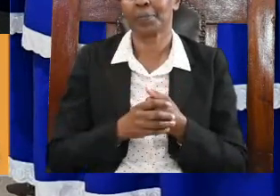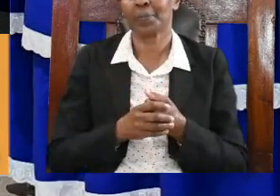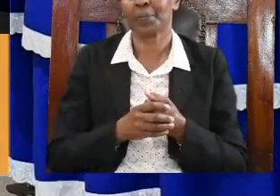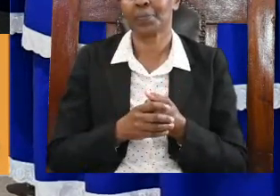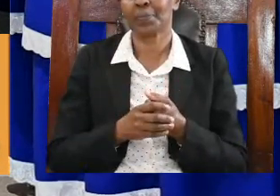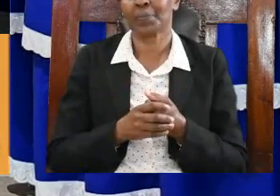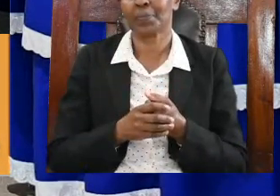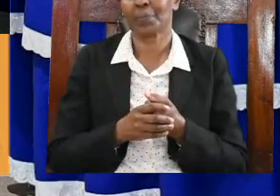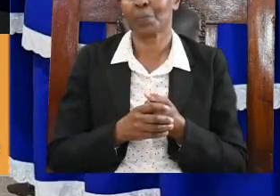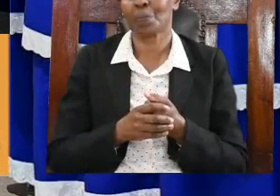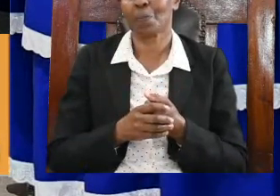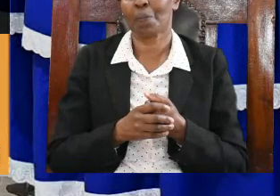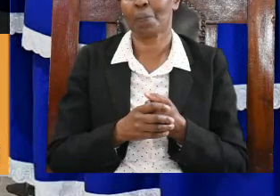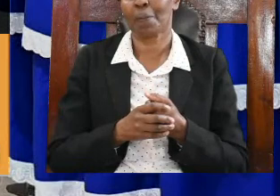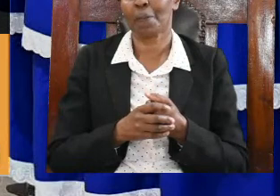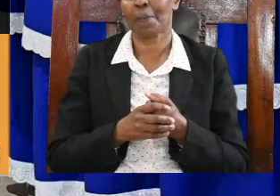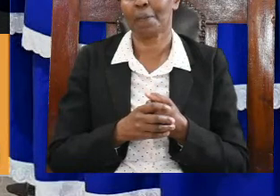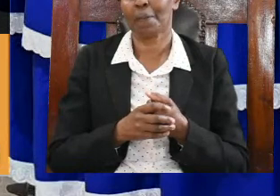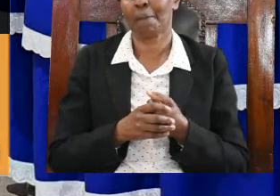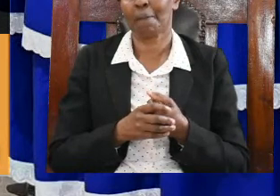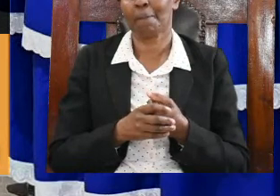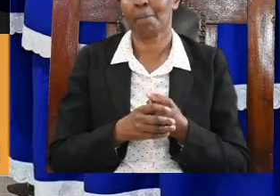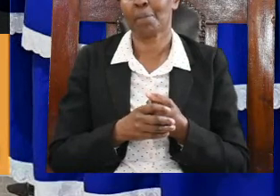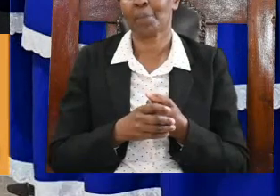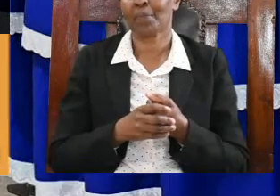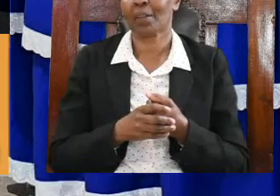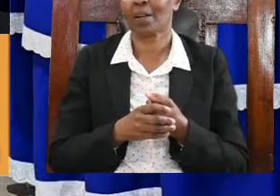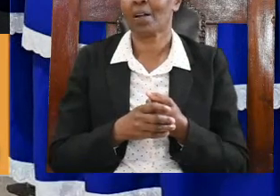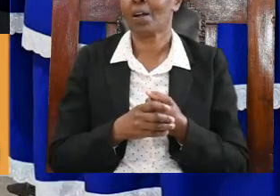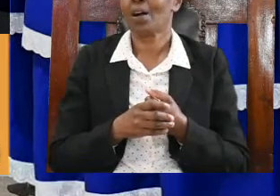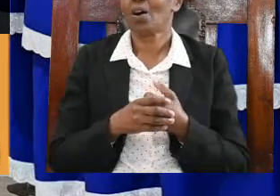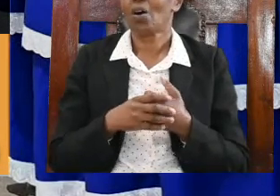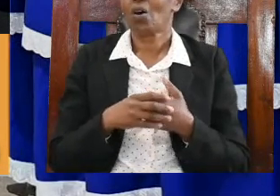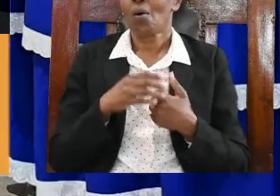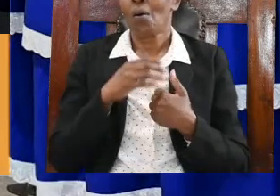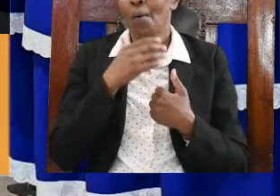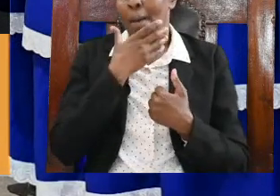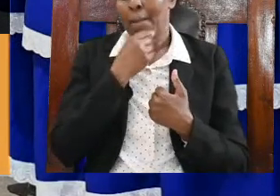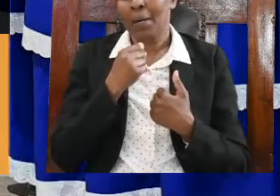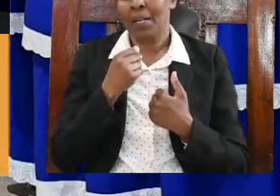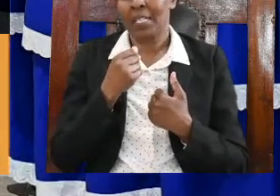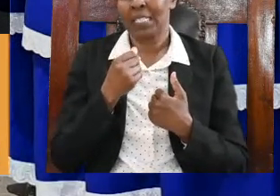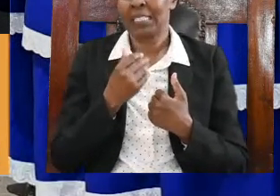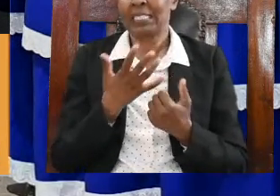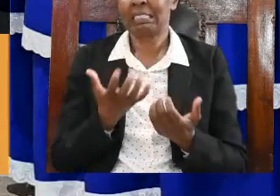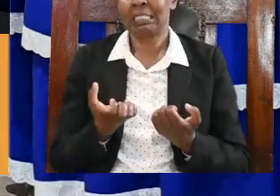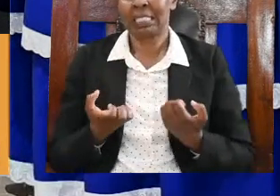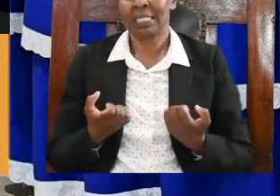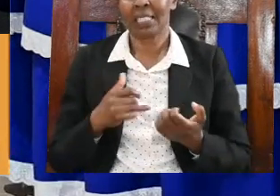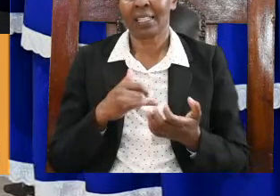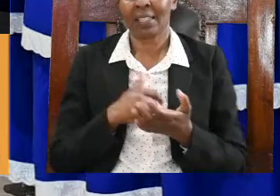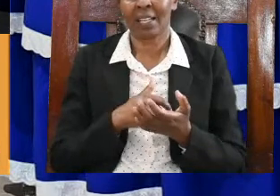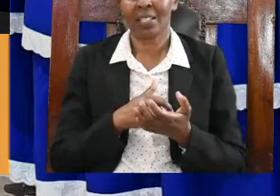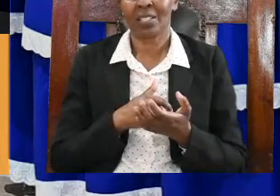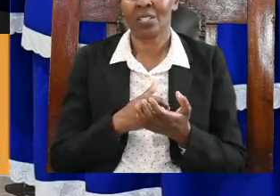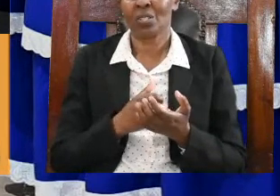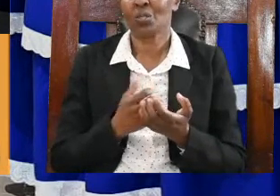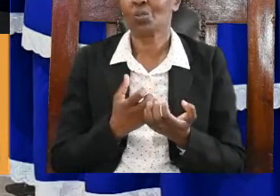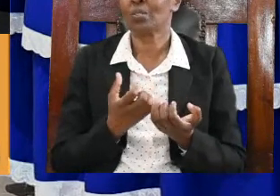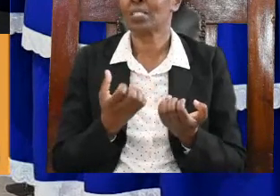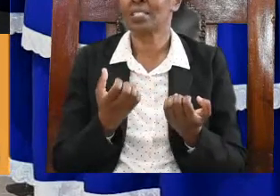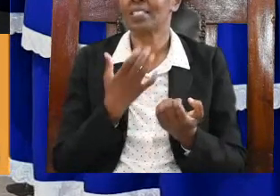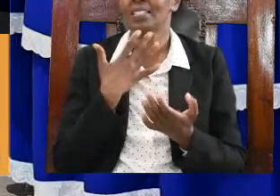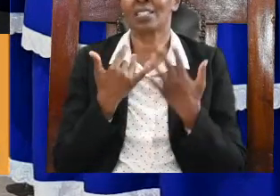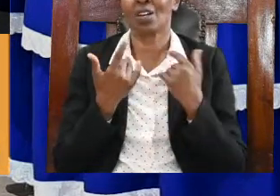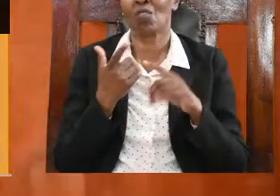You know, as a human being, the deepest need that you and I will want from weakness